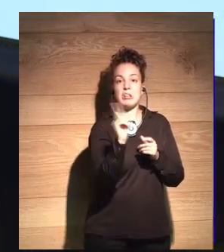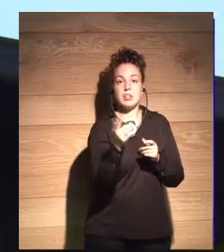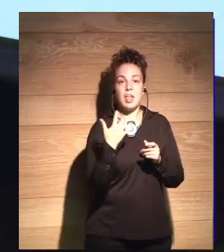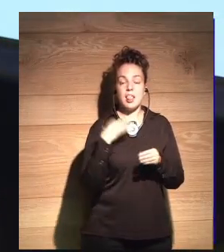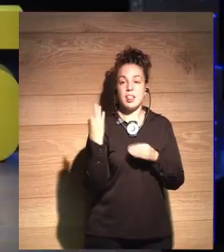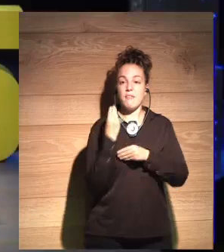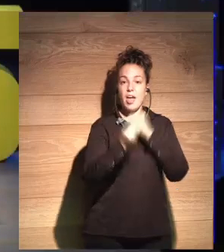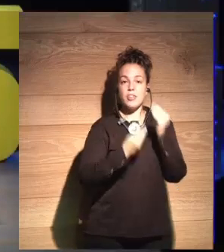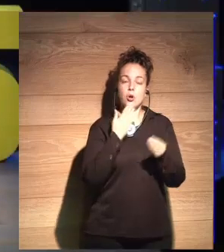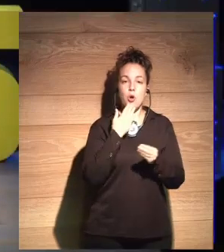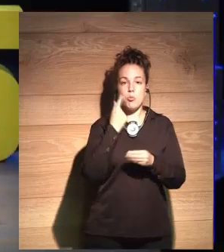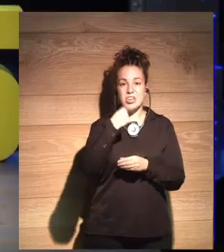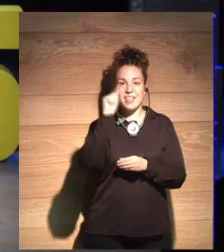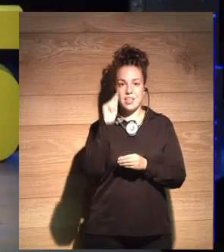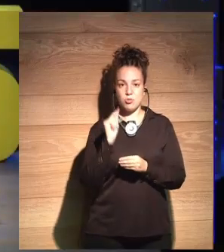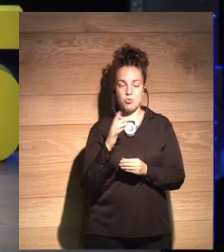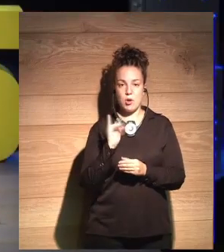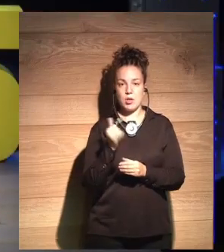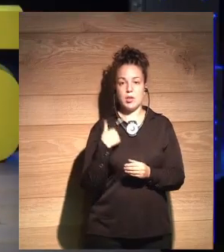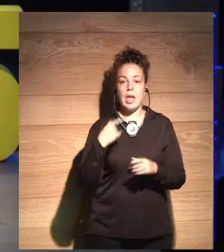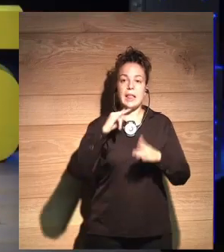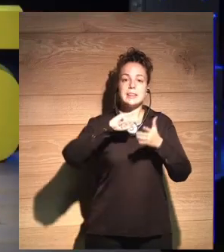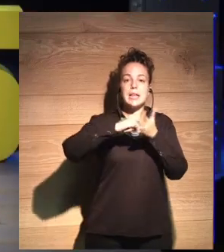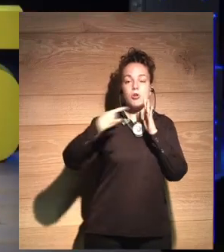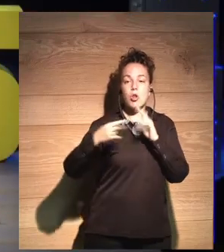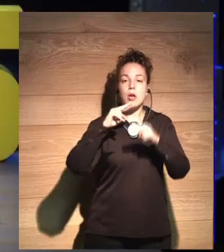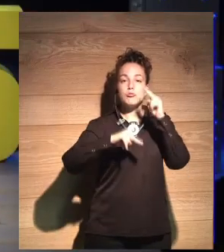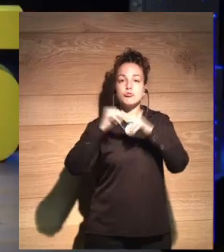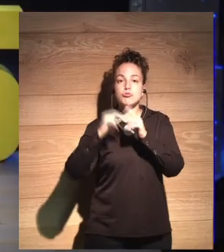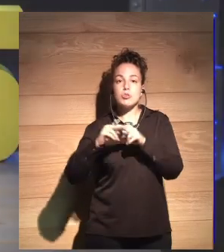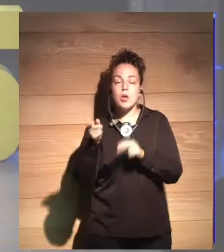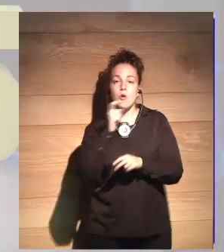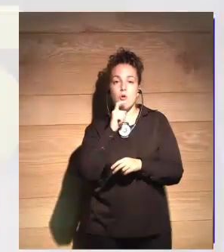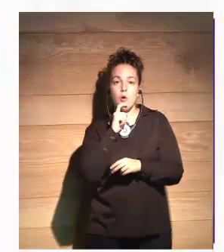technology that amplifies the best of what we can do and the best of what a machine can do?